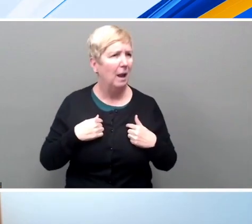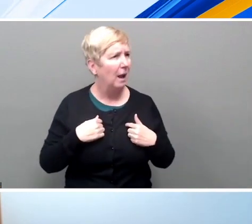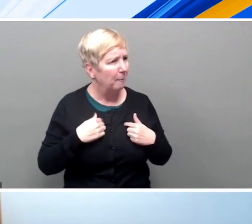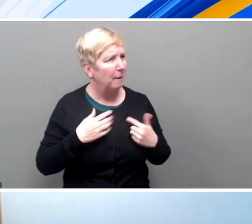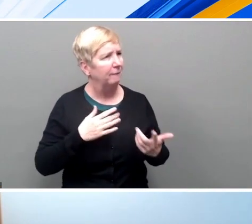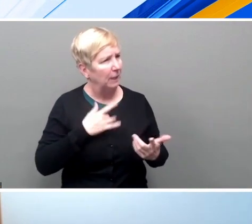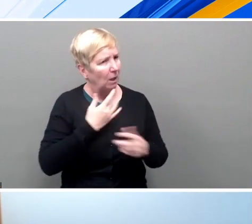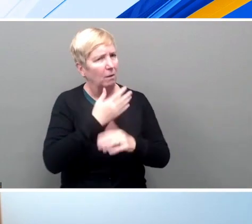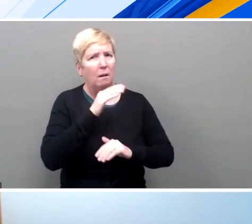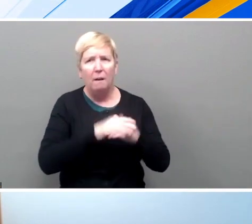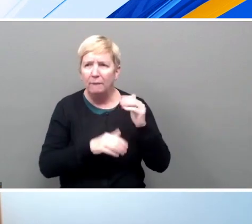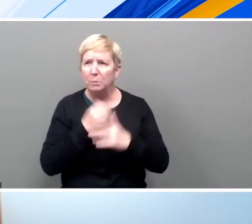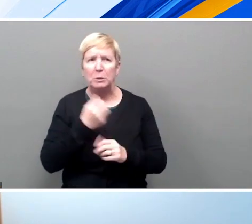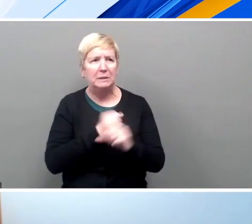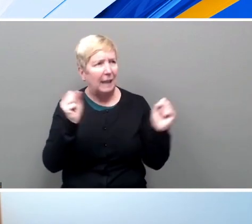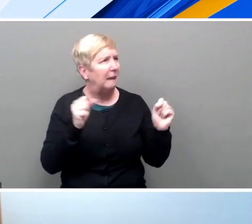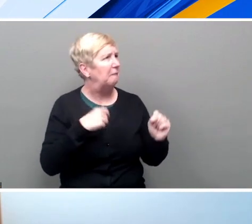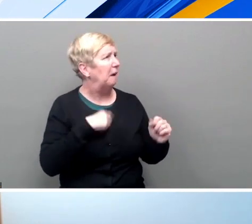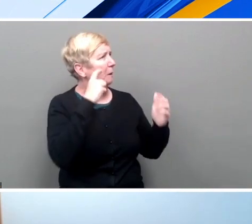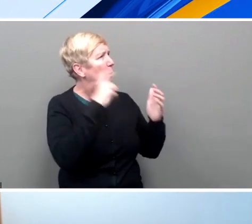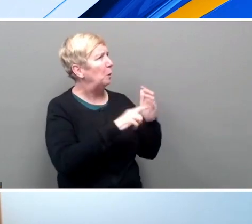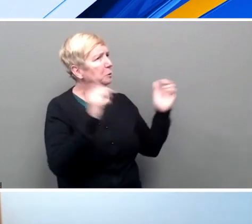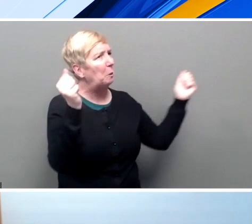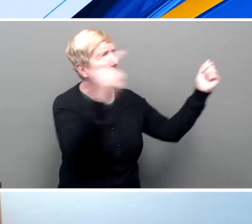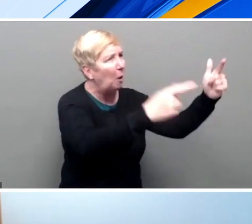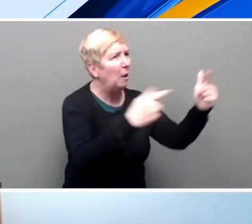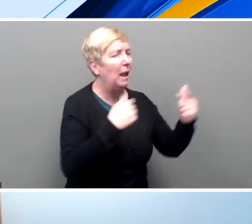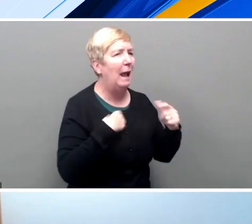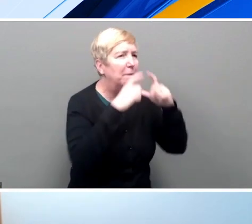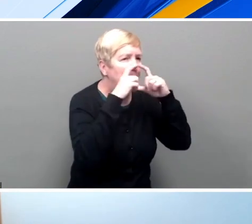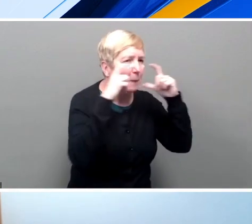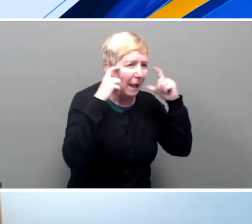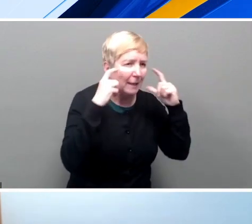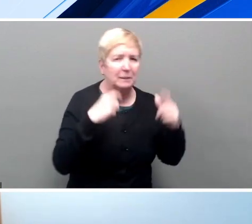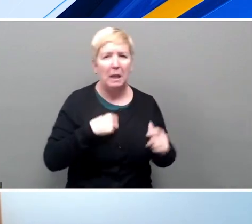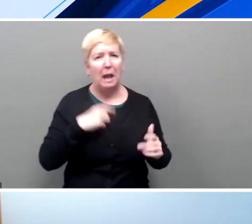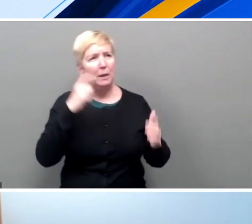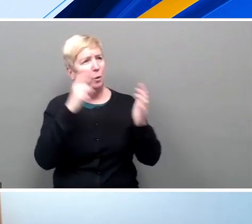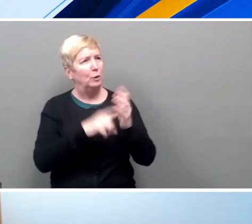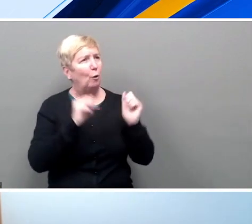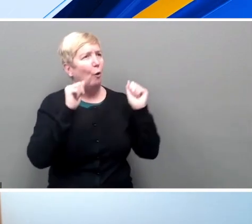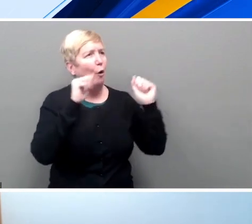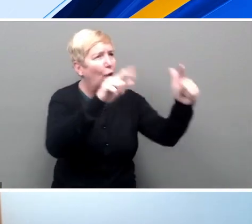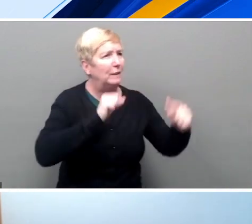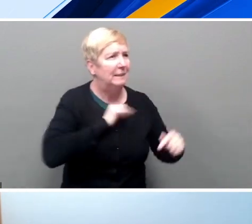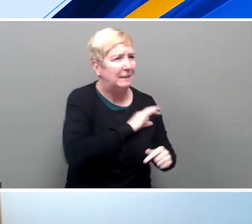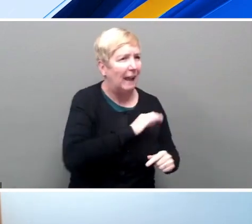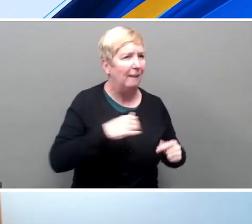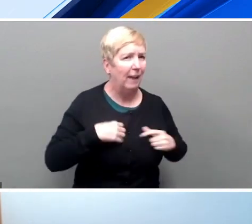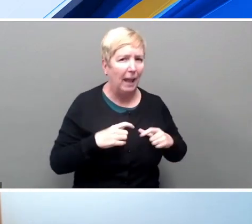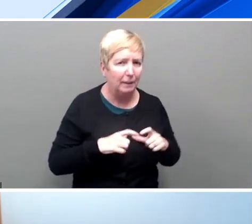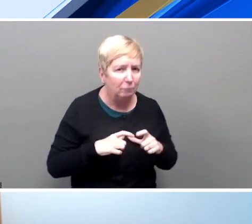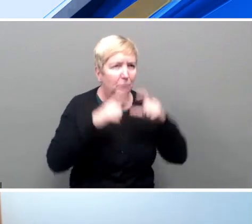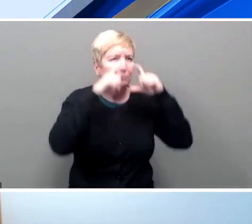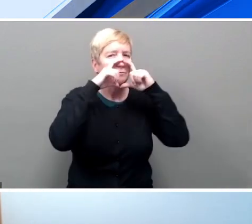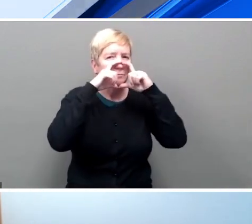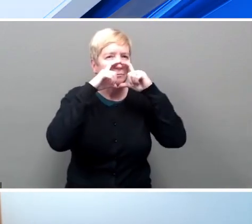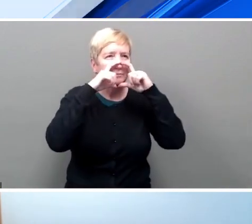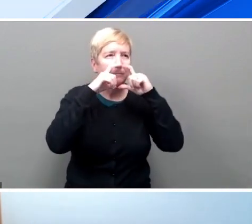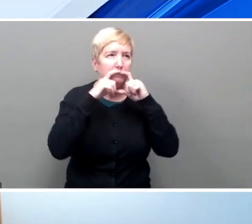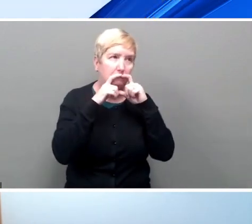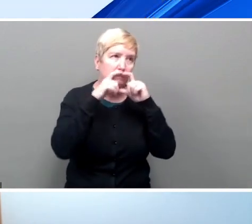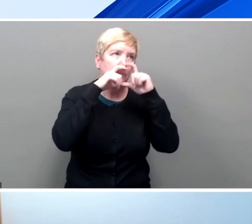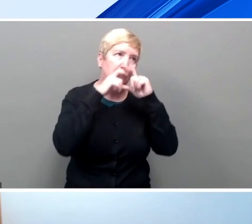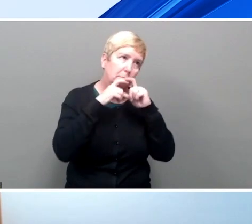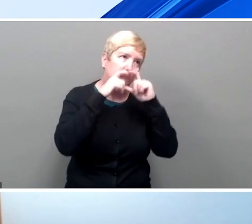really appreciate it. Or I noticed all your employees actually had their masks like covering their nose. I don't see that. I